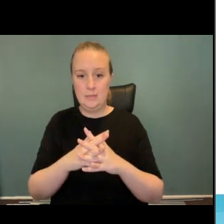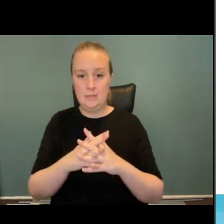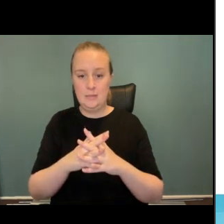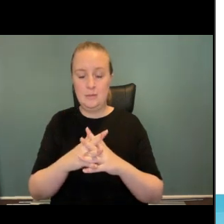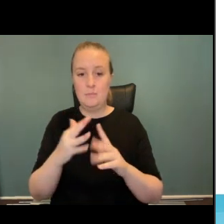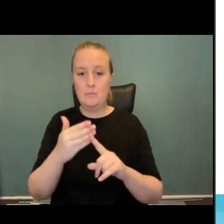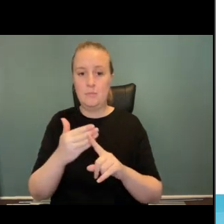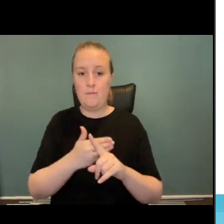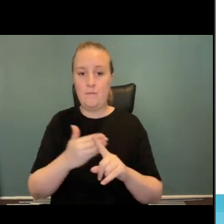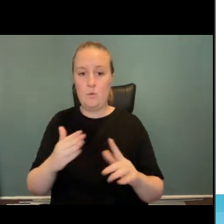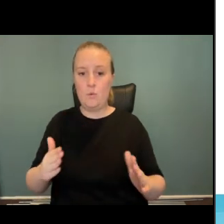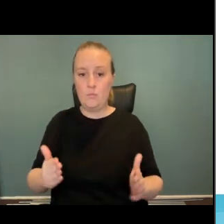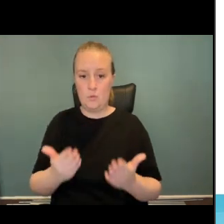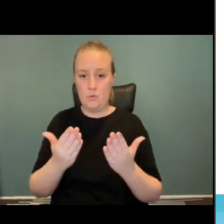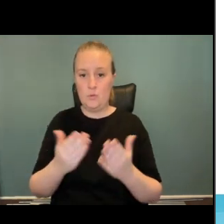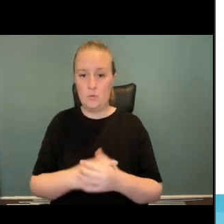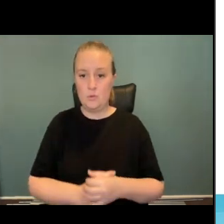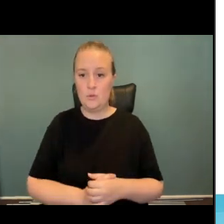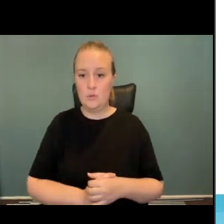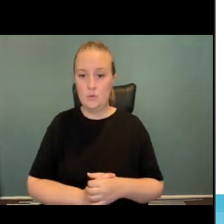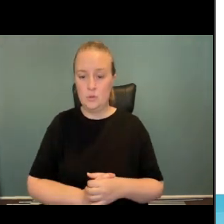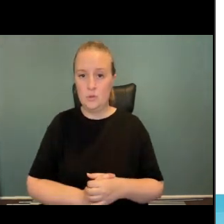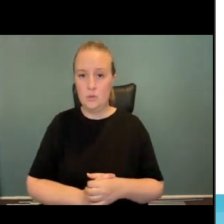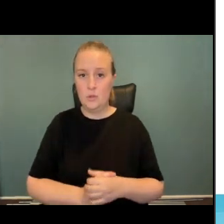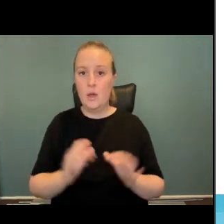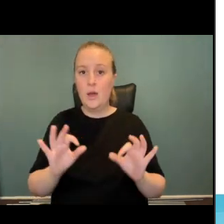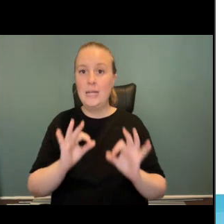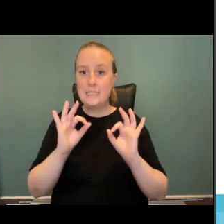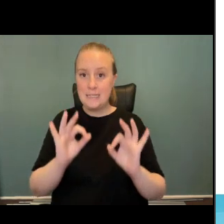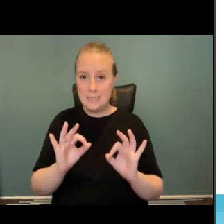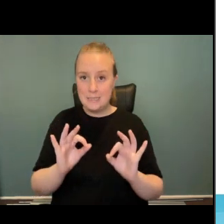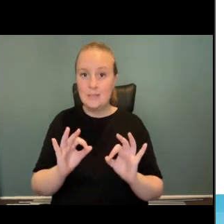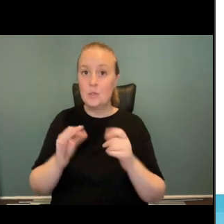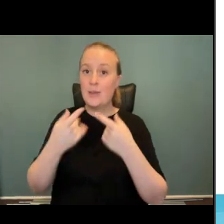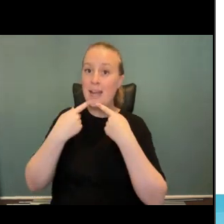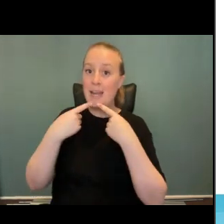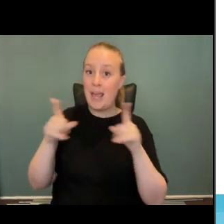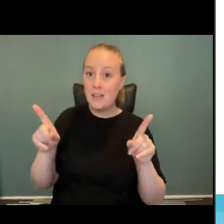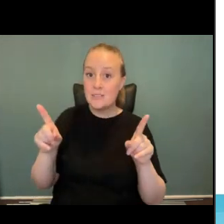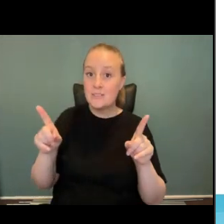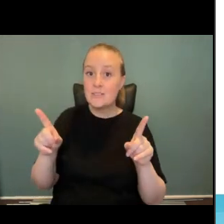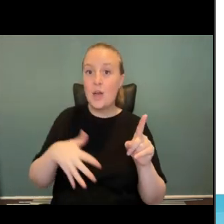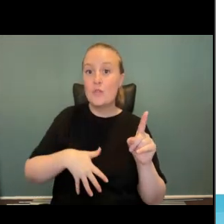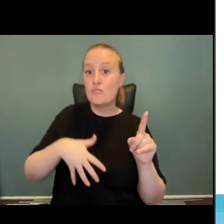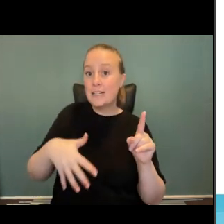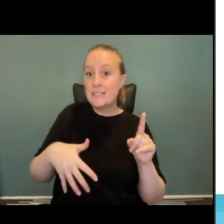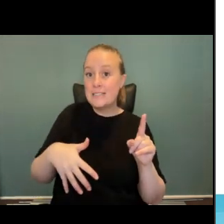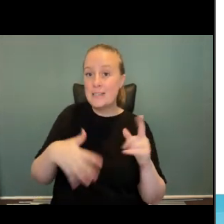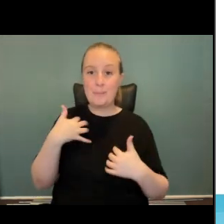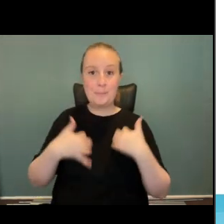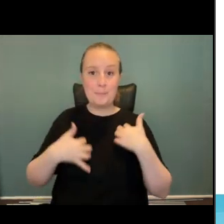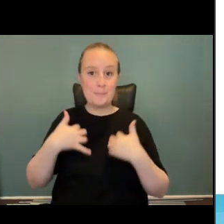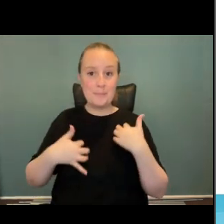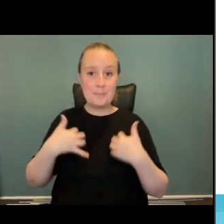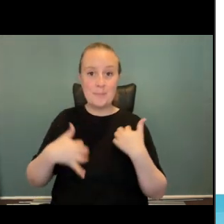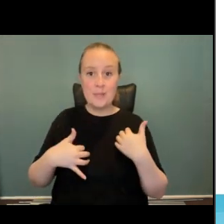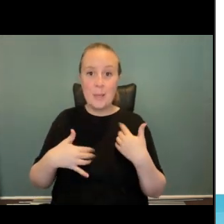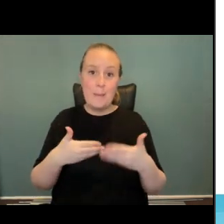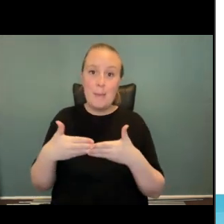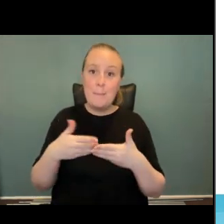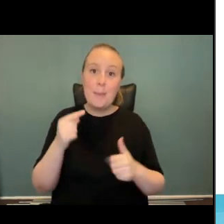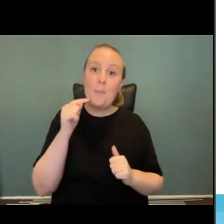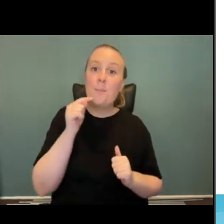Ideally, when you announce the pregnancy, it's all about gender reveals and baby showers. We're not actually focusing